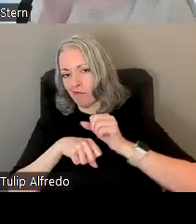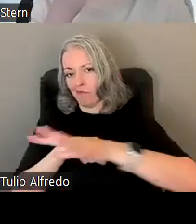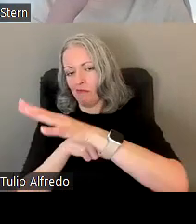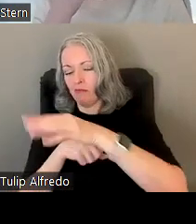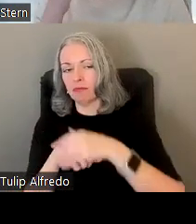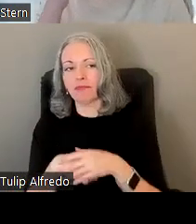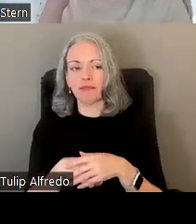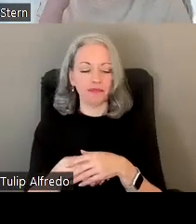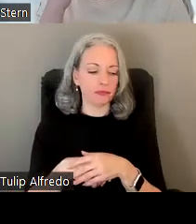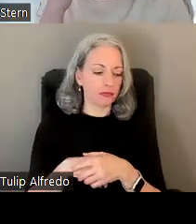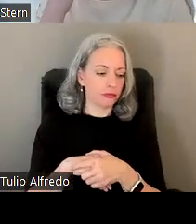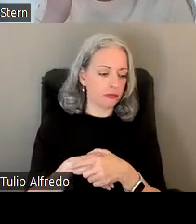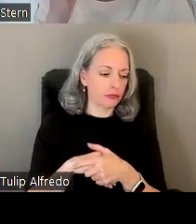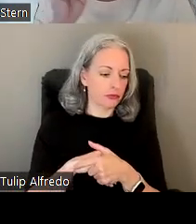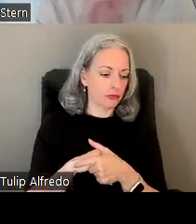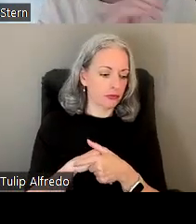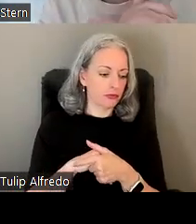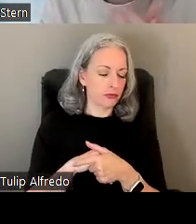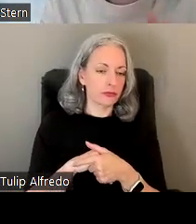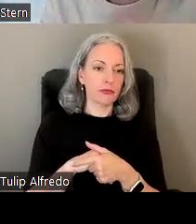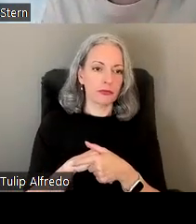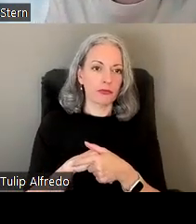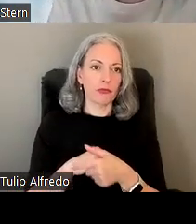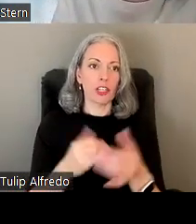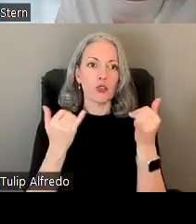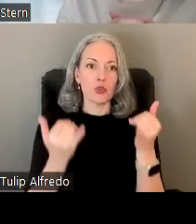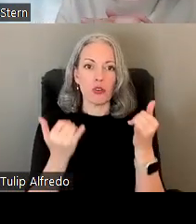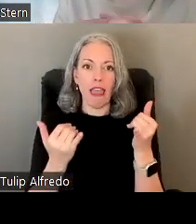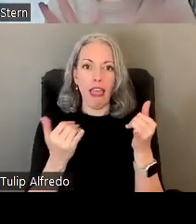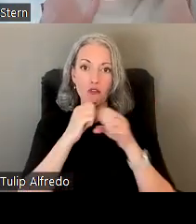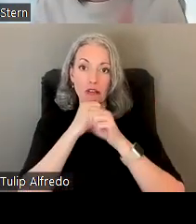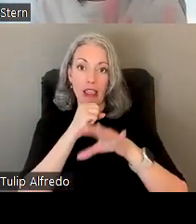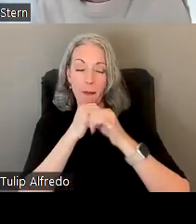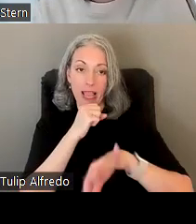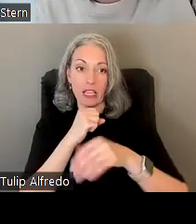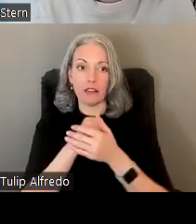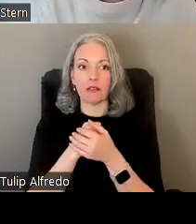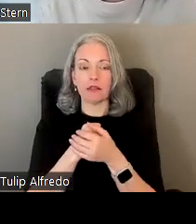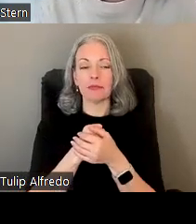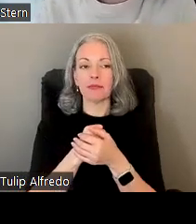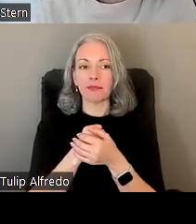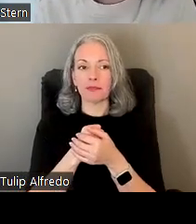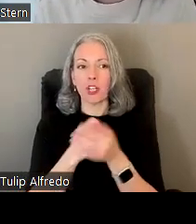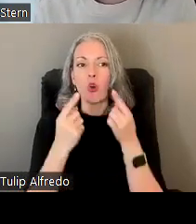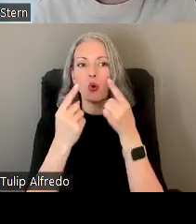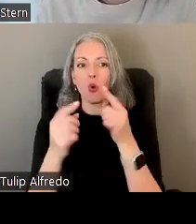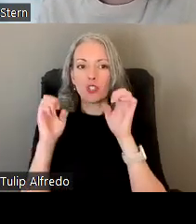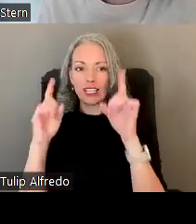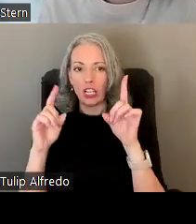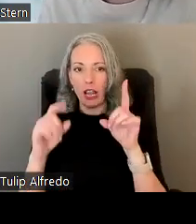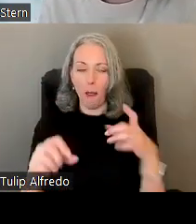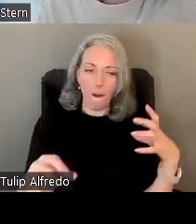Next slide, please. So the Take on Alzheimer's campaign, as Kim McCoy-Wayne mentioned, it aims to educate and empower